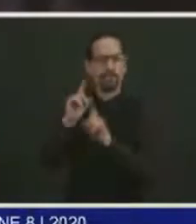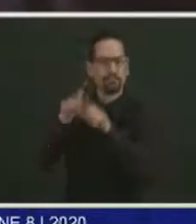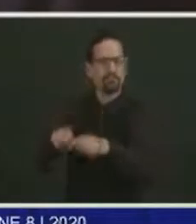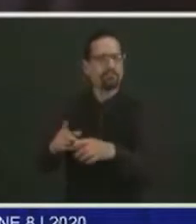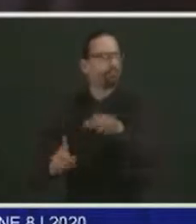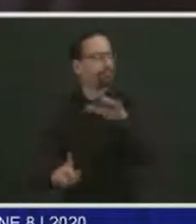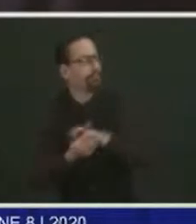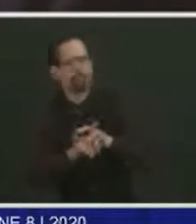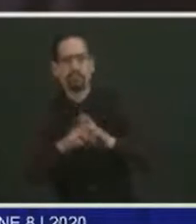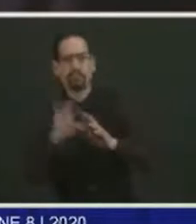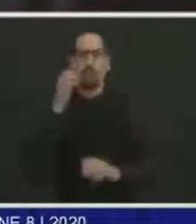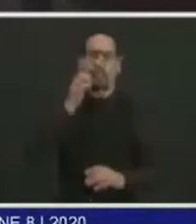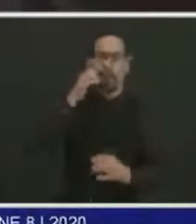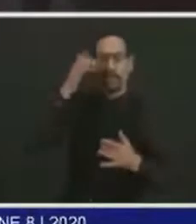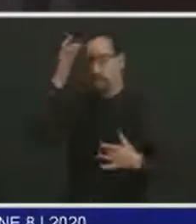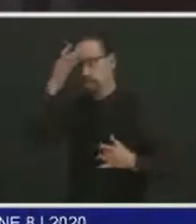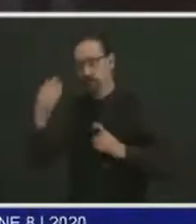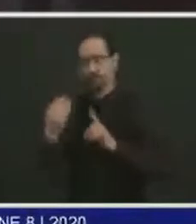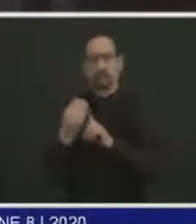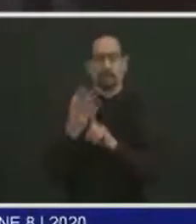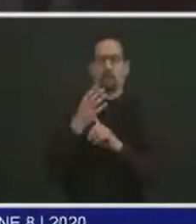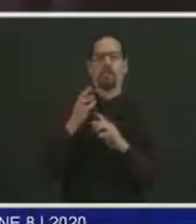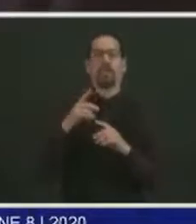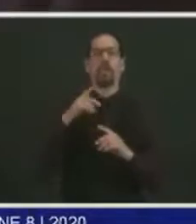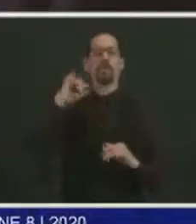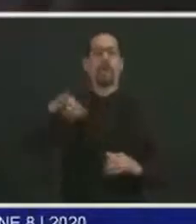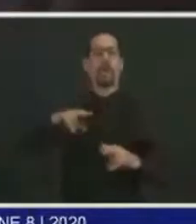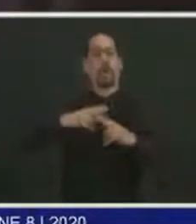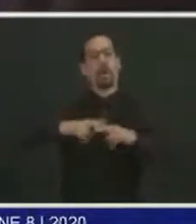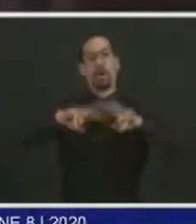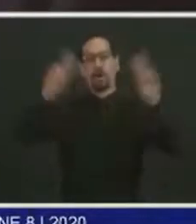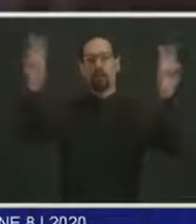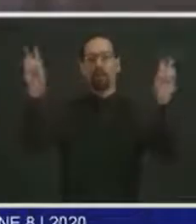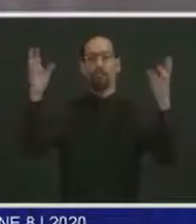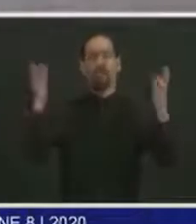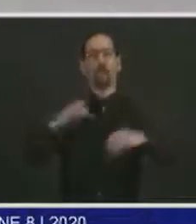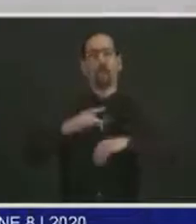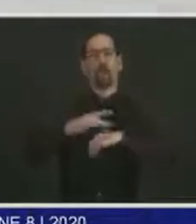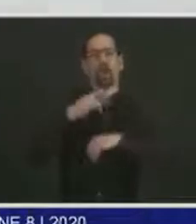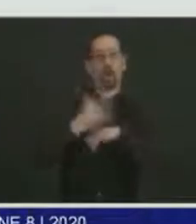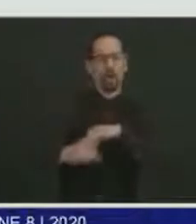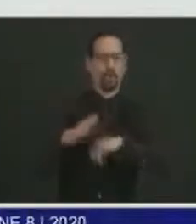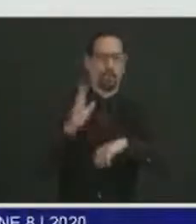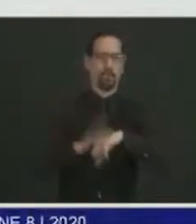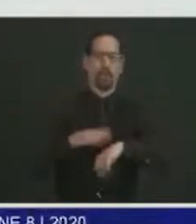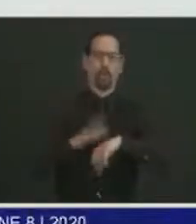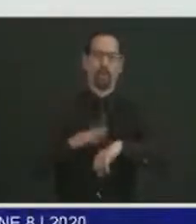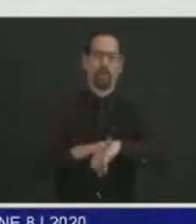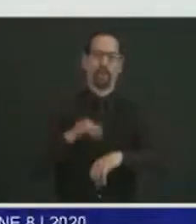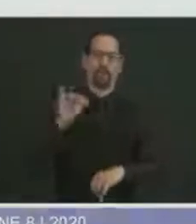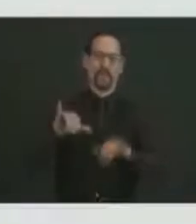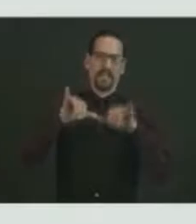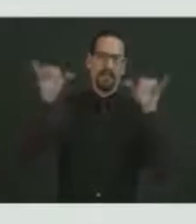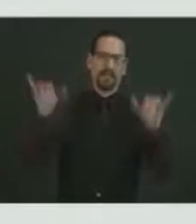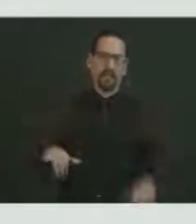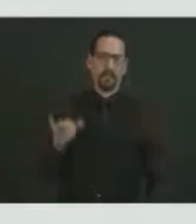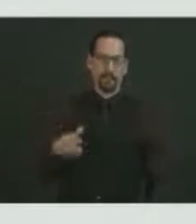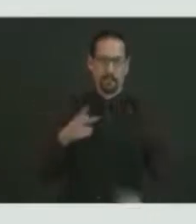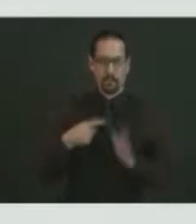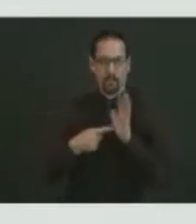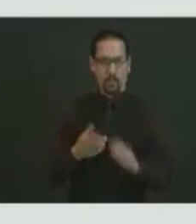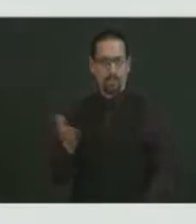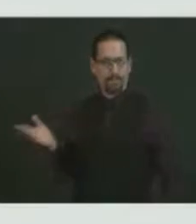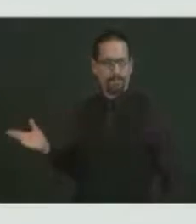and that's what it is, it's an early warning system, we need it to be more robust. So I would ask if you could now put up